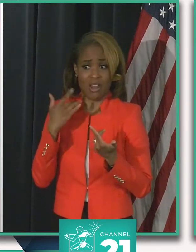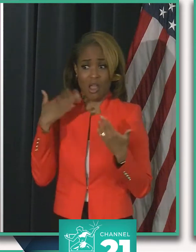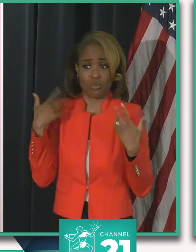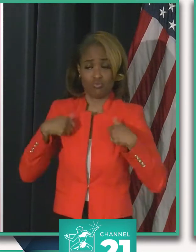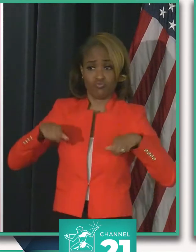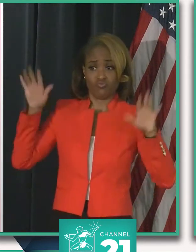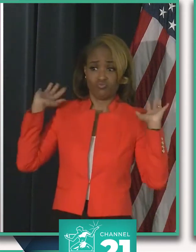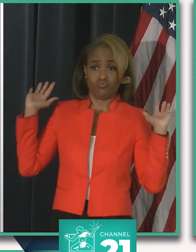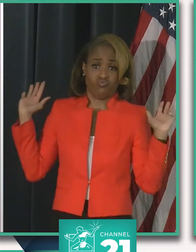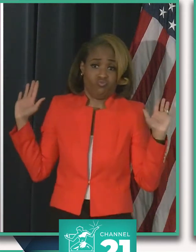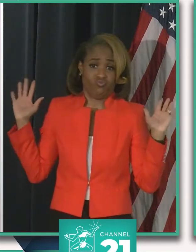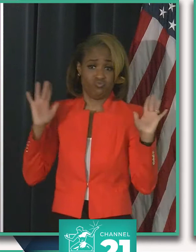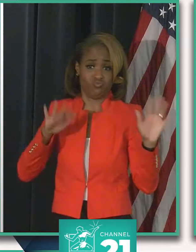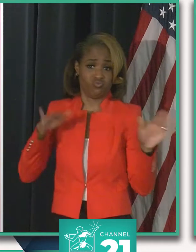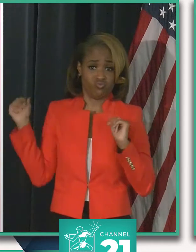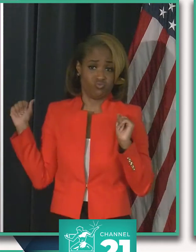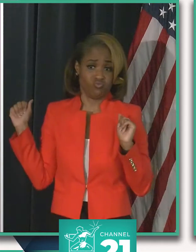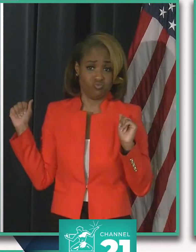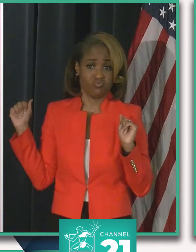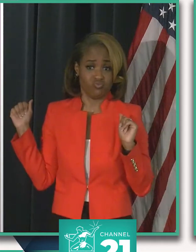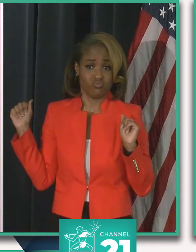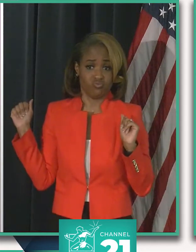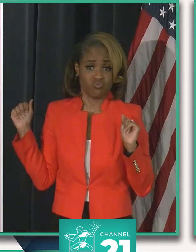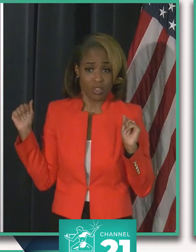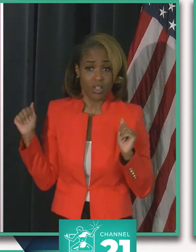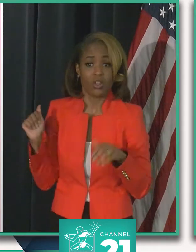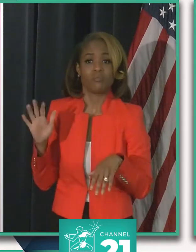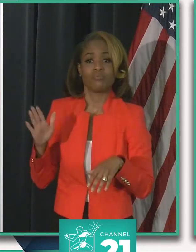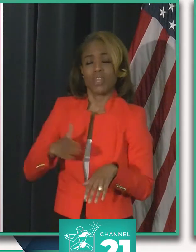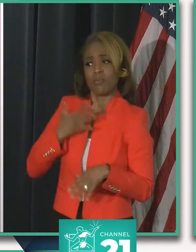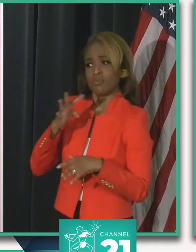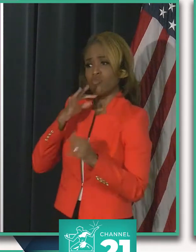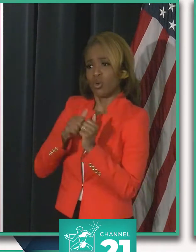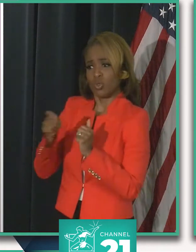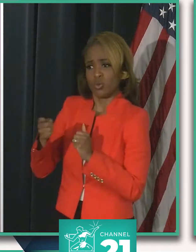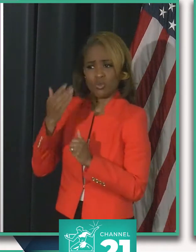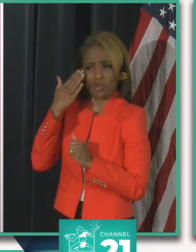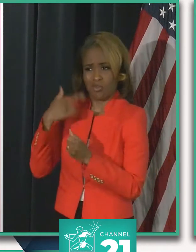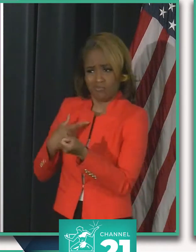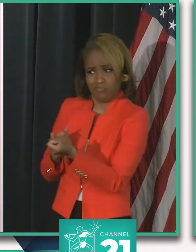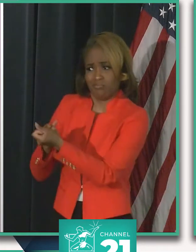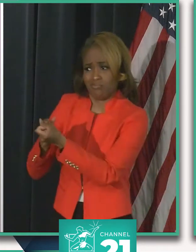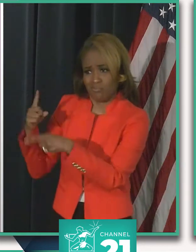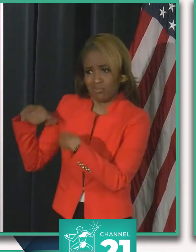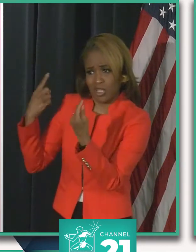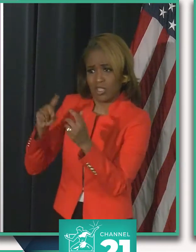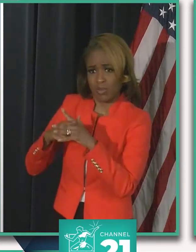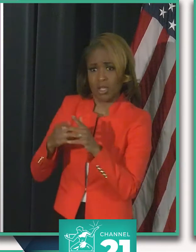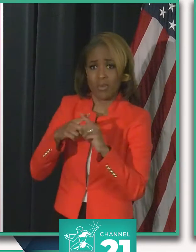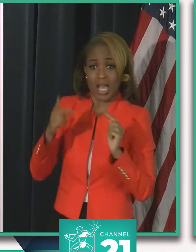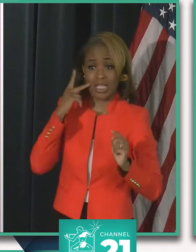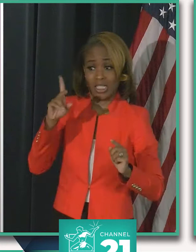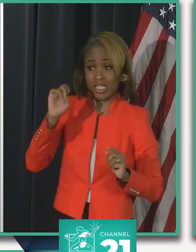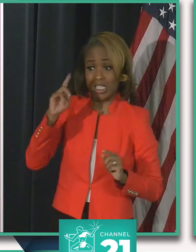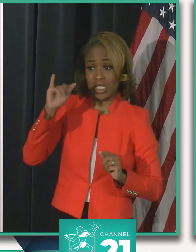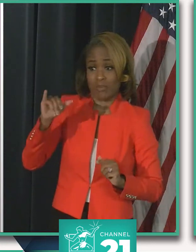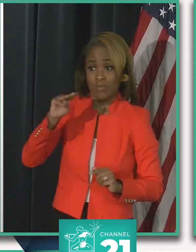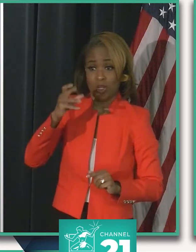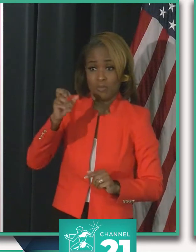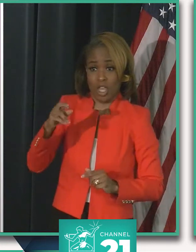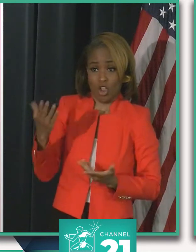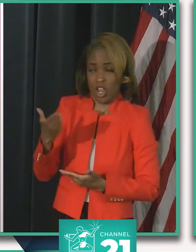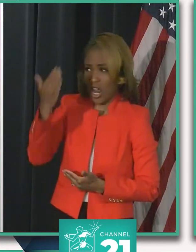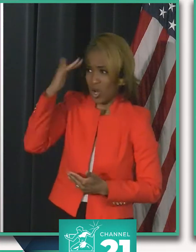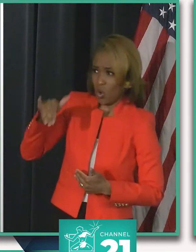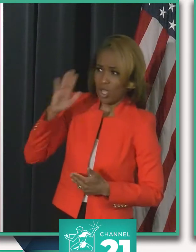it. Okay, so I'm glad to talk with you. As you know, I've been on your side from the beginning, but I see the deputy mayor is here, and I know he's going to work